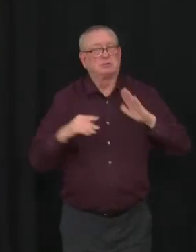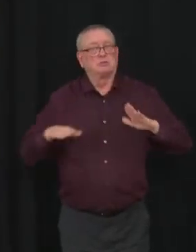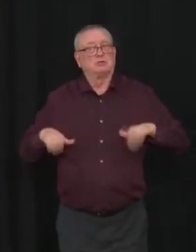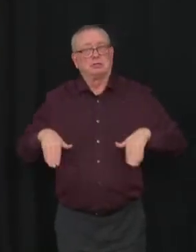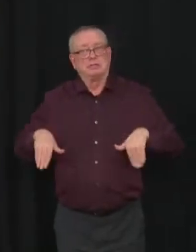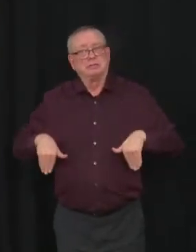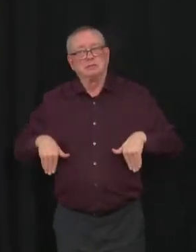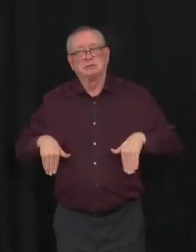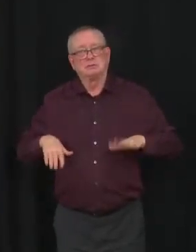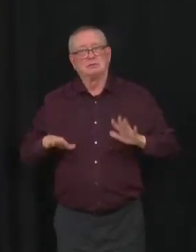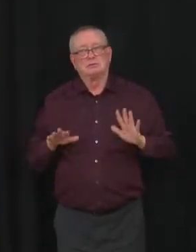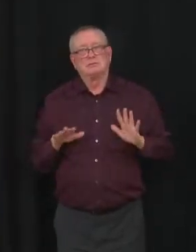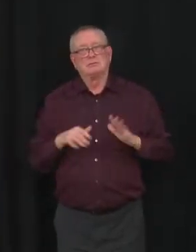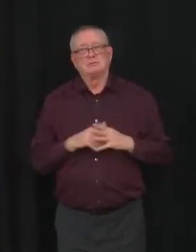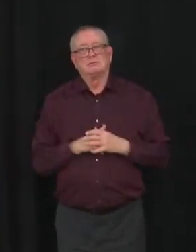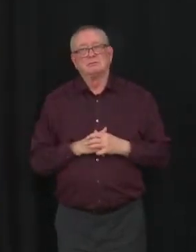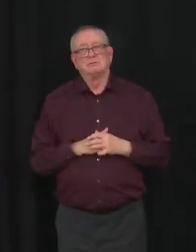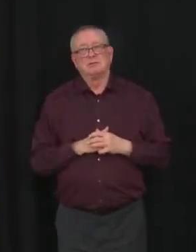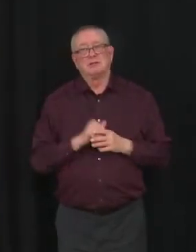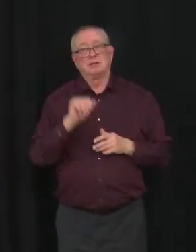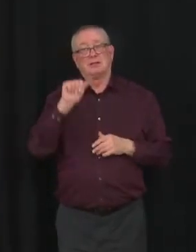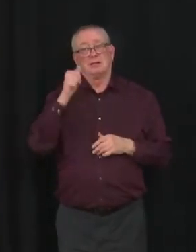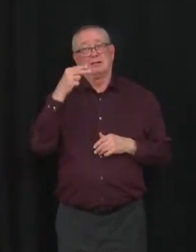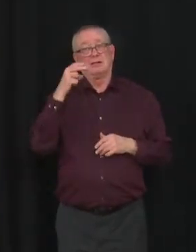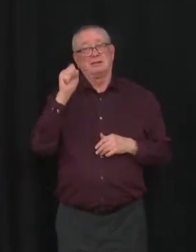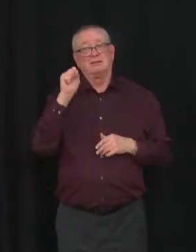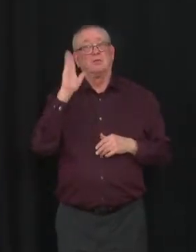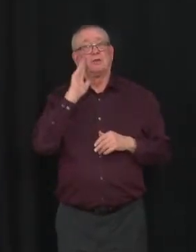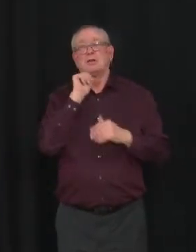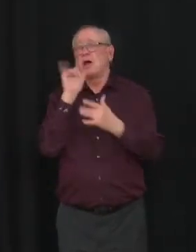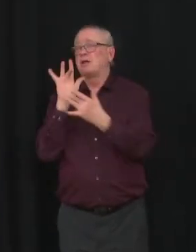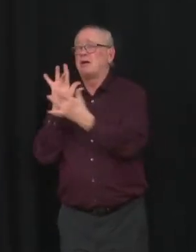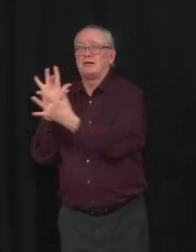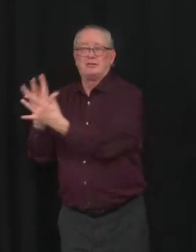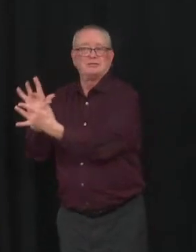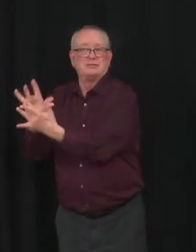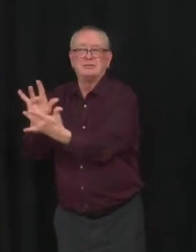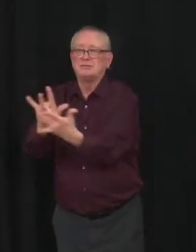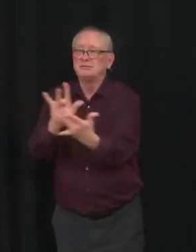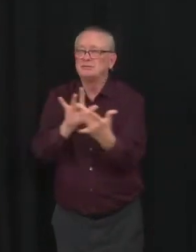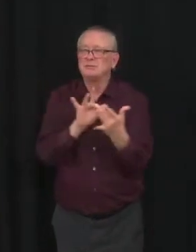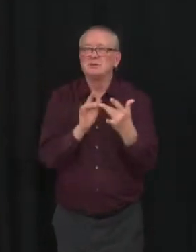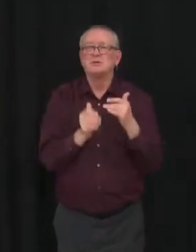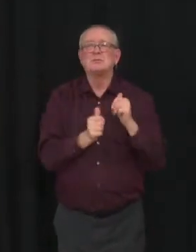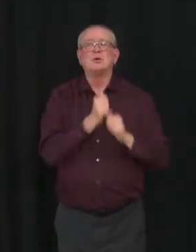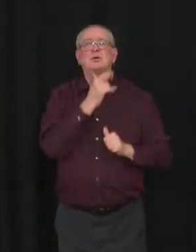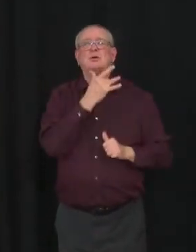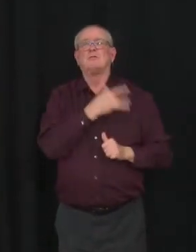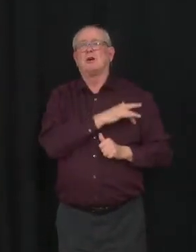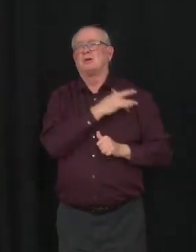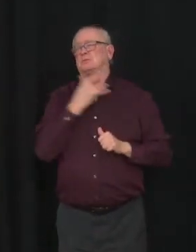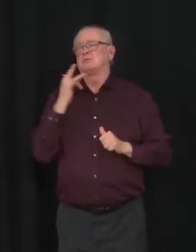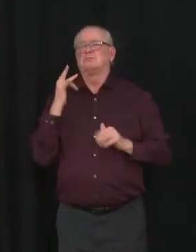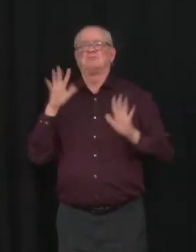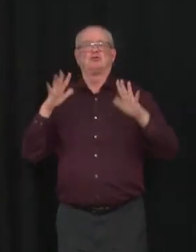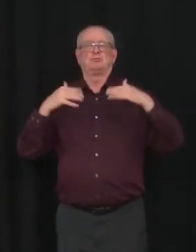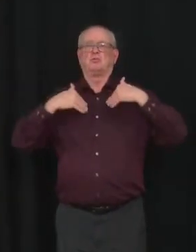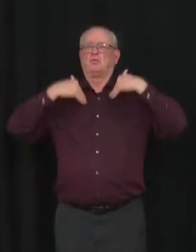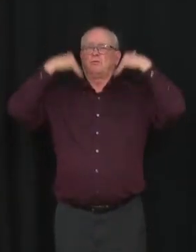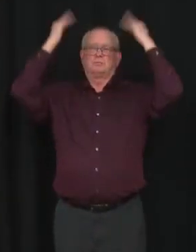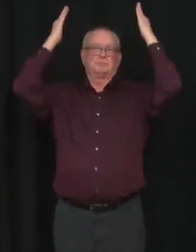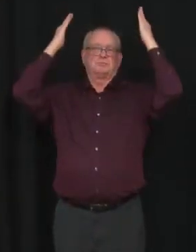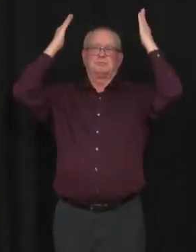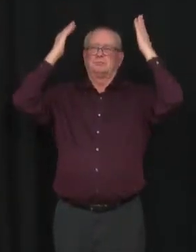notification, as I mentioned in my remarks. Like most other Canadian provinces, In fact, those that have had the